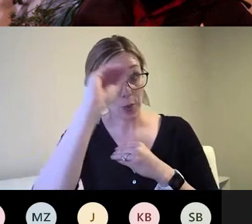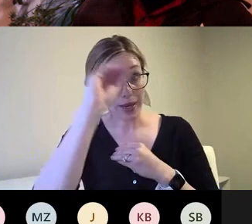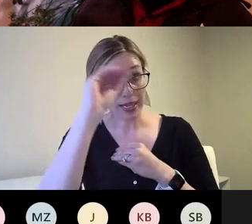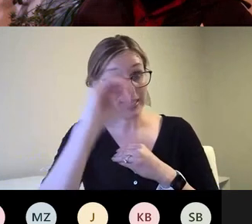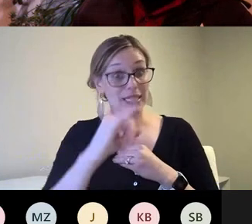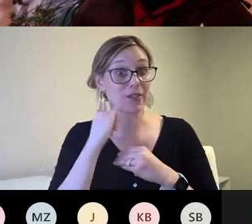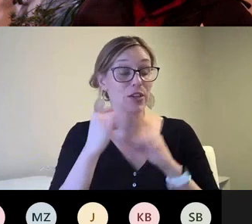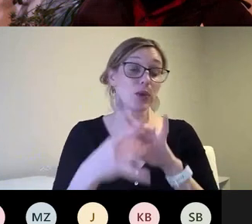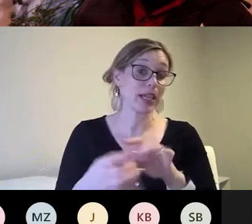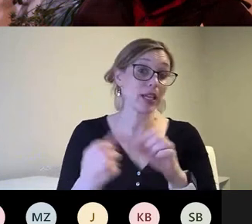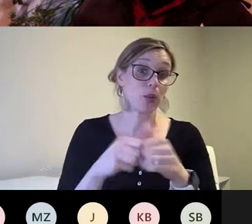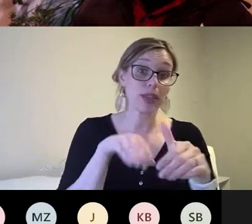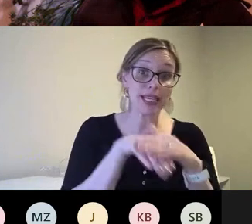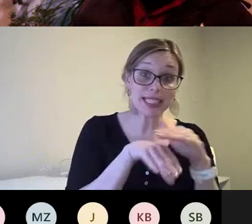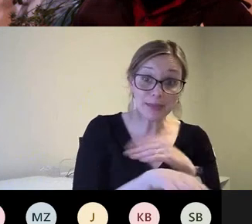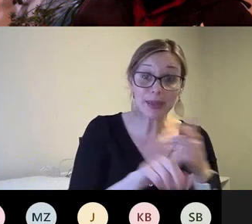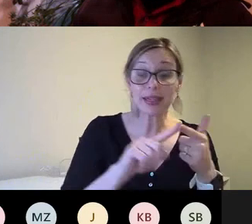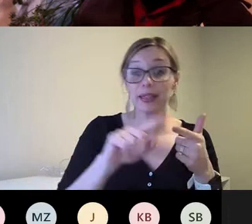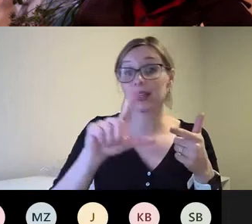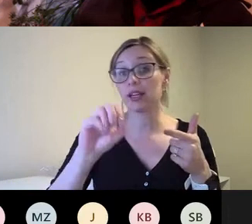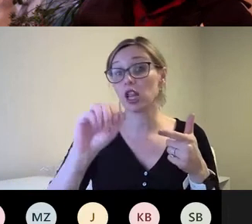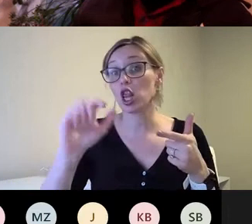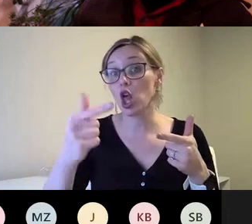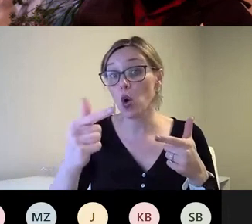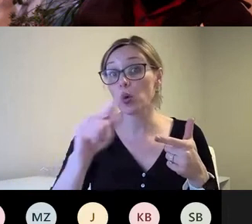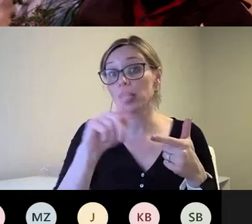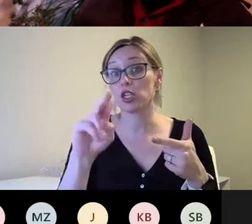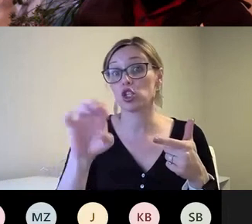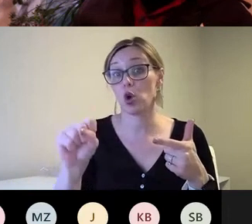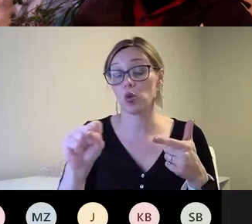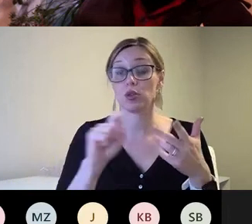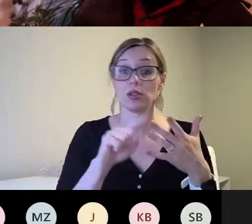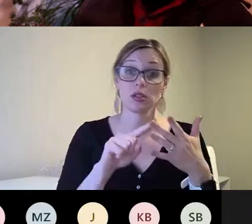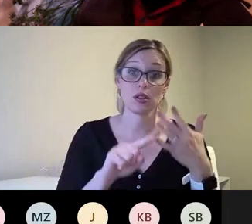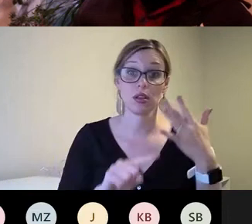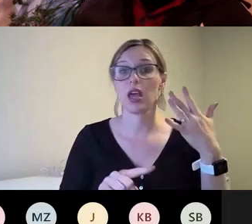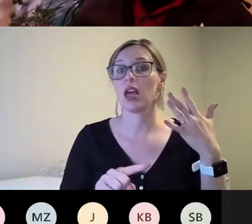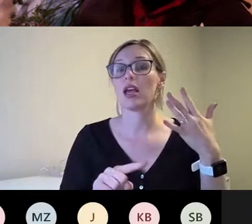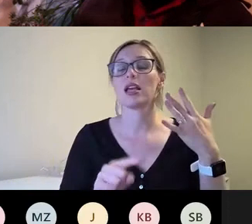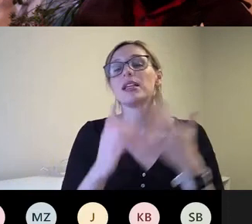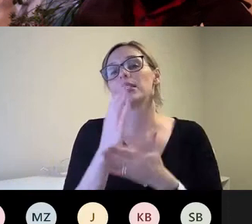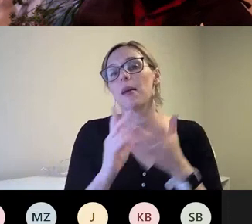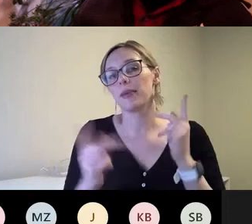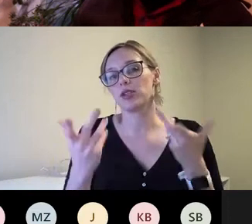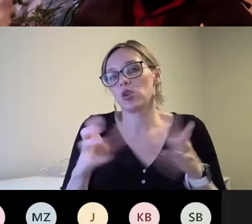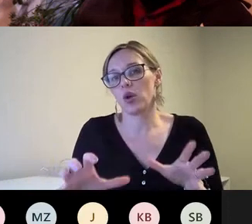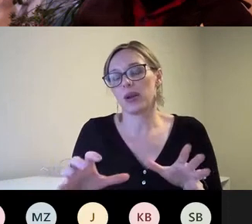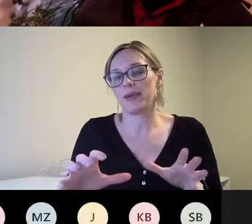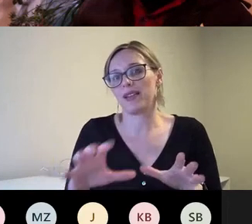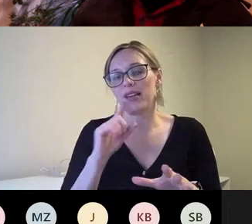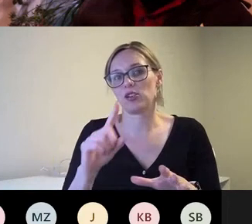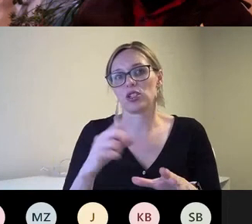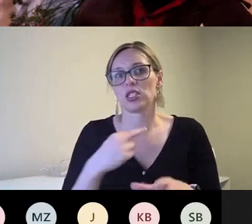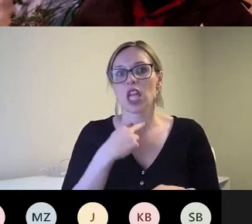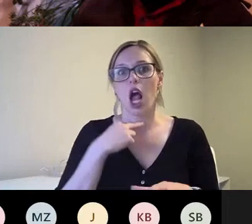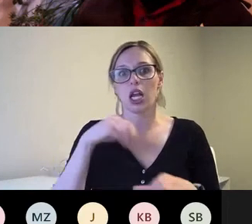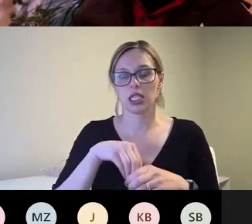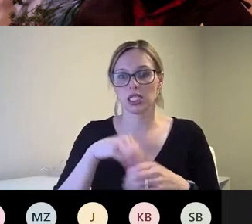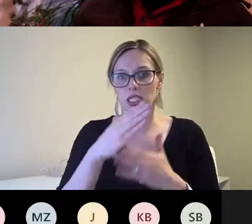with accessibility, loading zones, all that good stuff, so that they're not locked into something, and they can